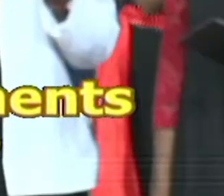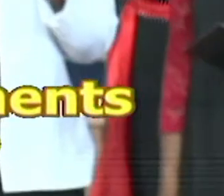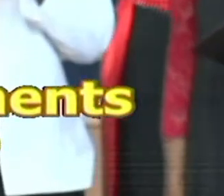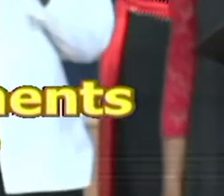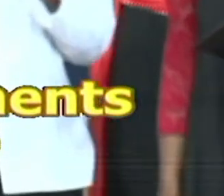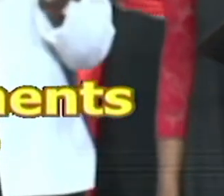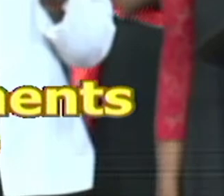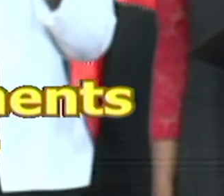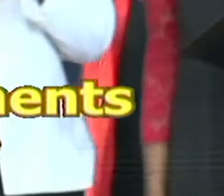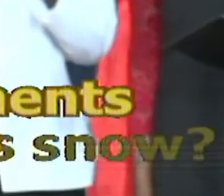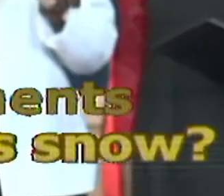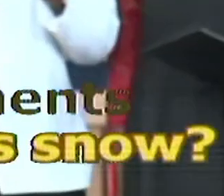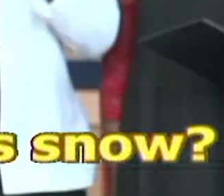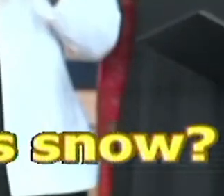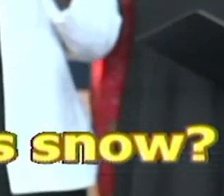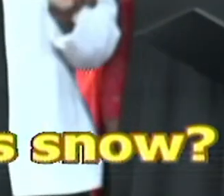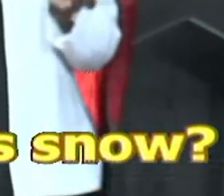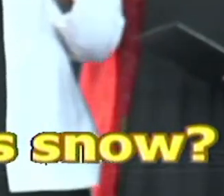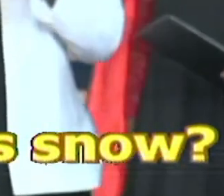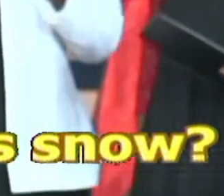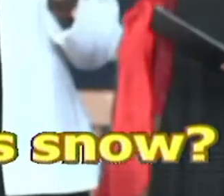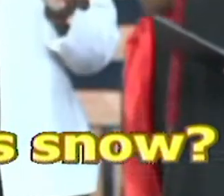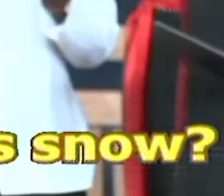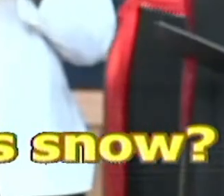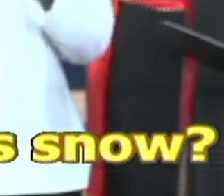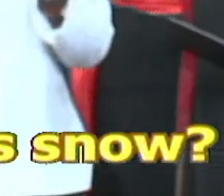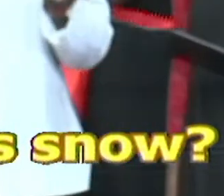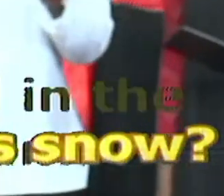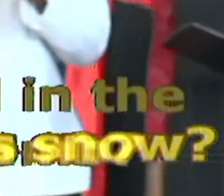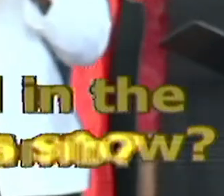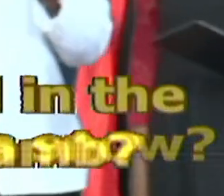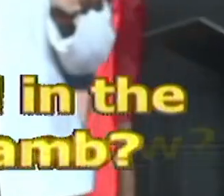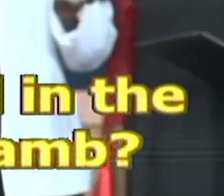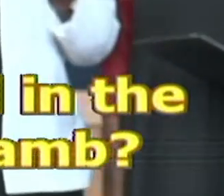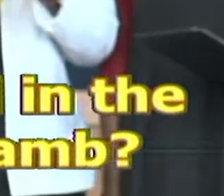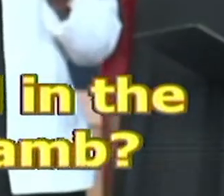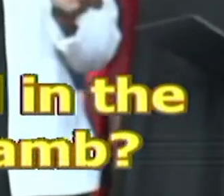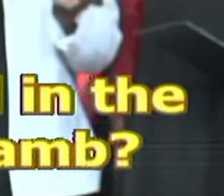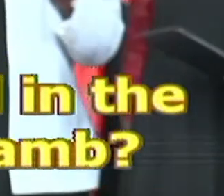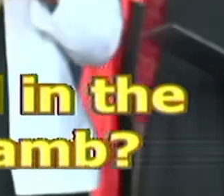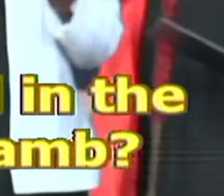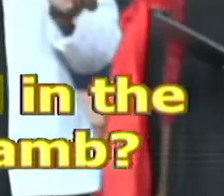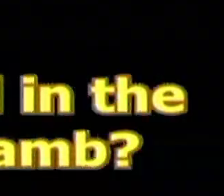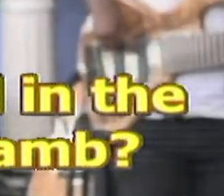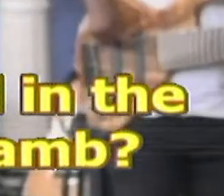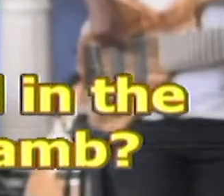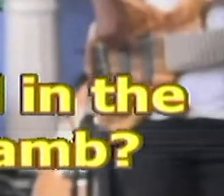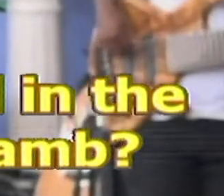garments spotless? Are they white as snow? Are you washed?